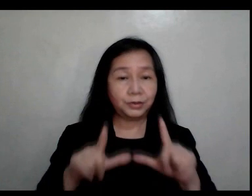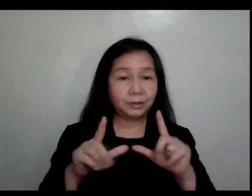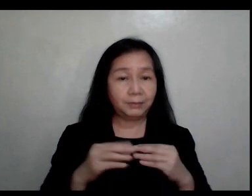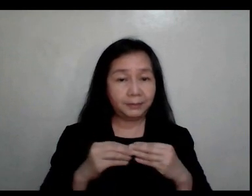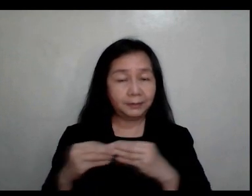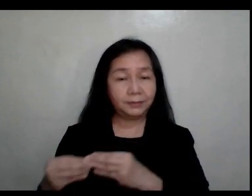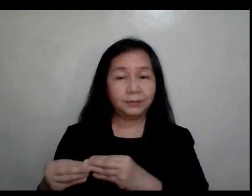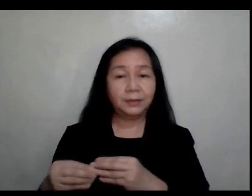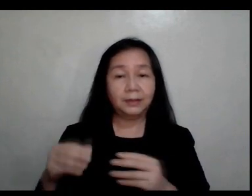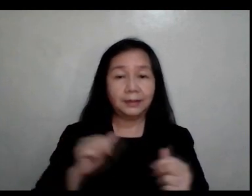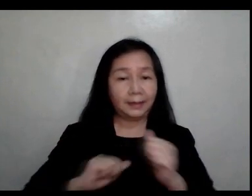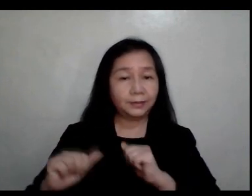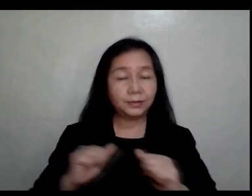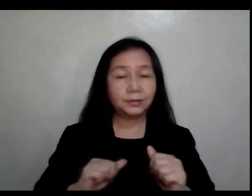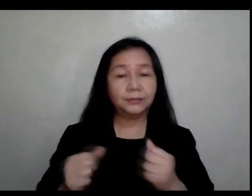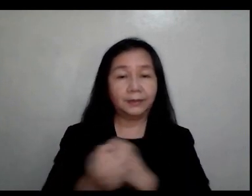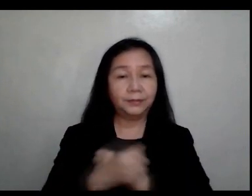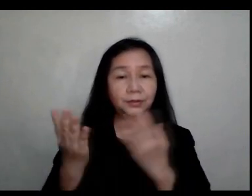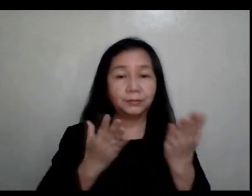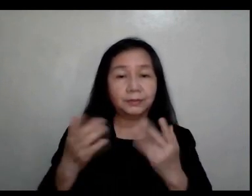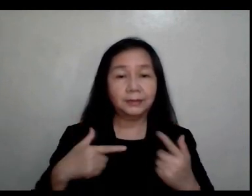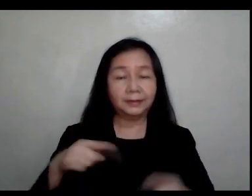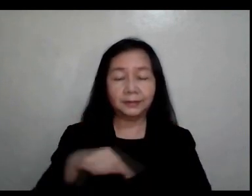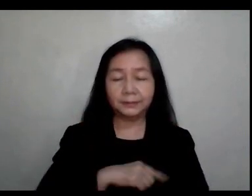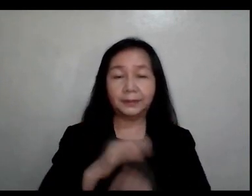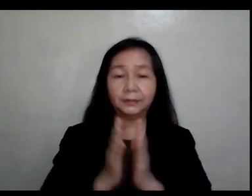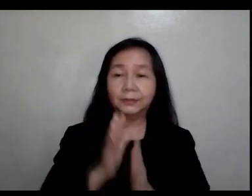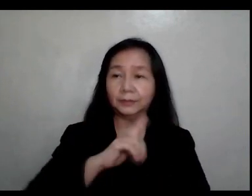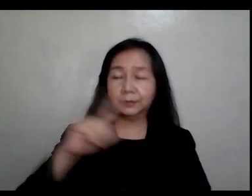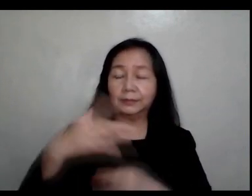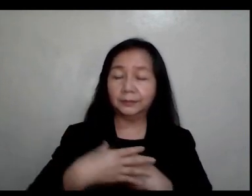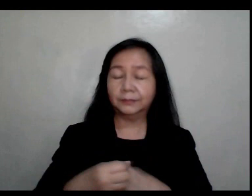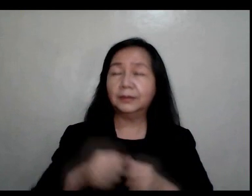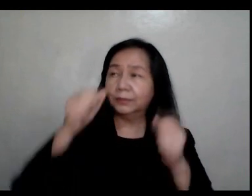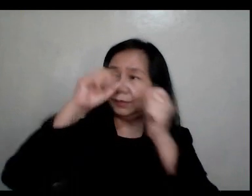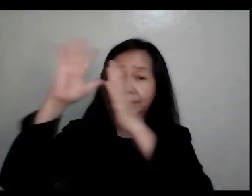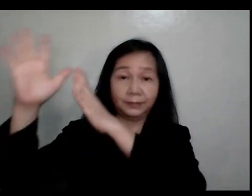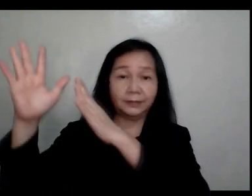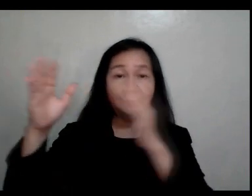That our liturgy may be led to acts of loving service, let us pray to the Lord.